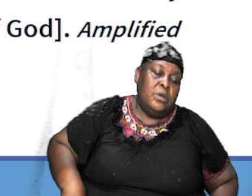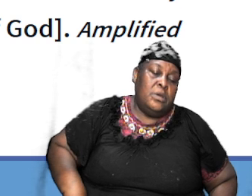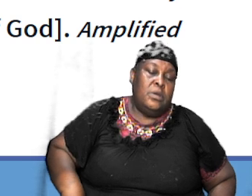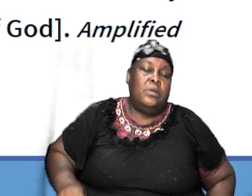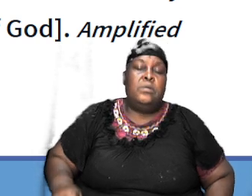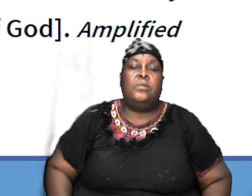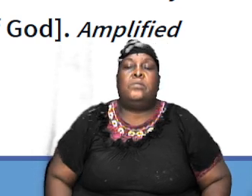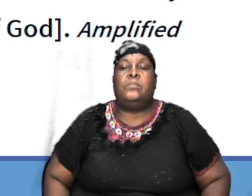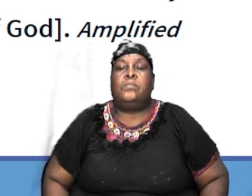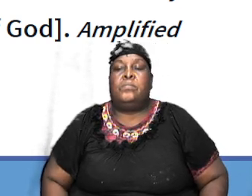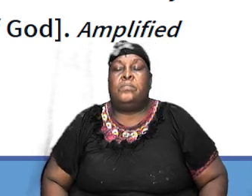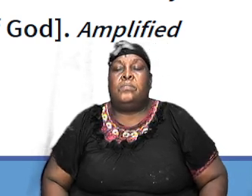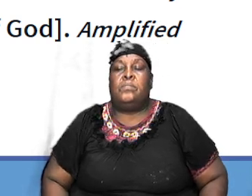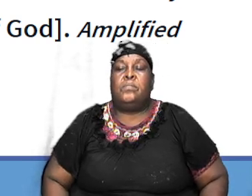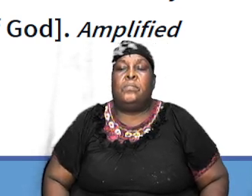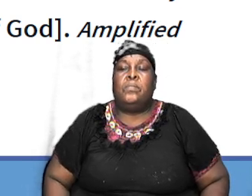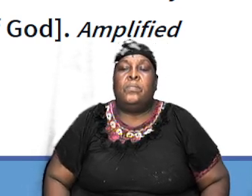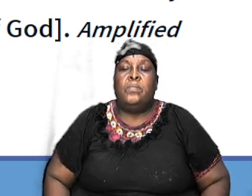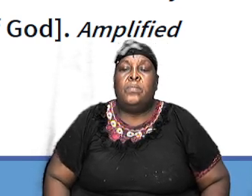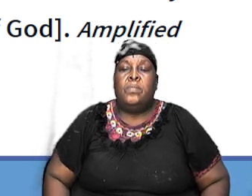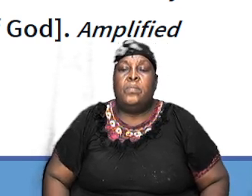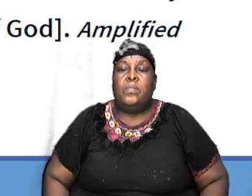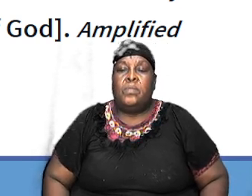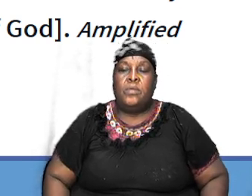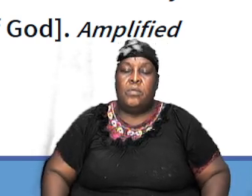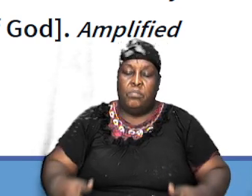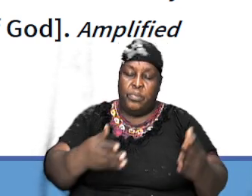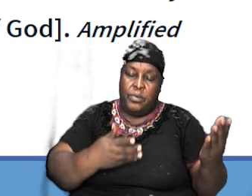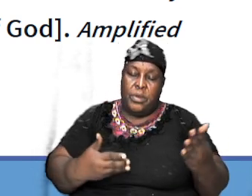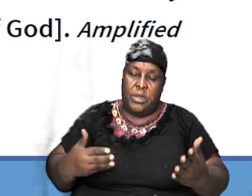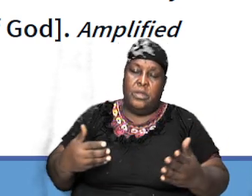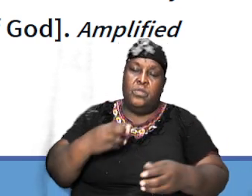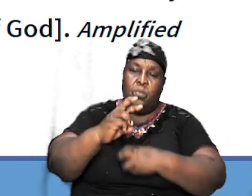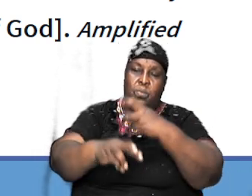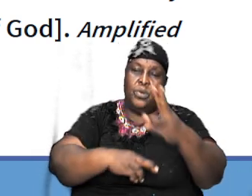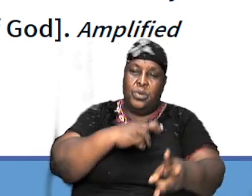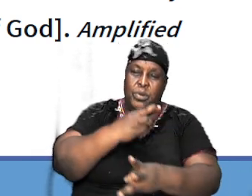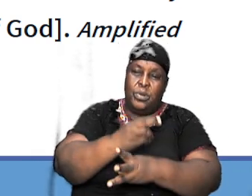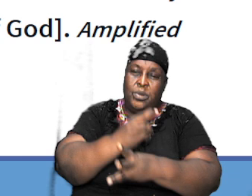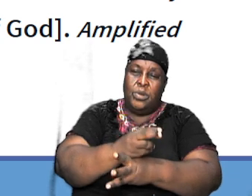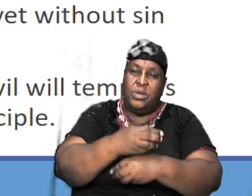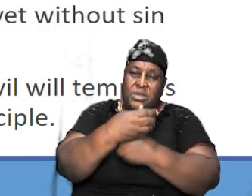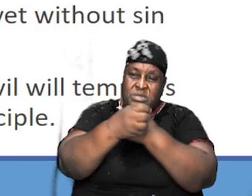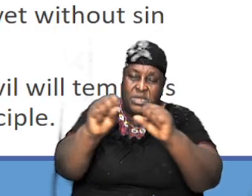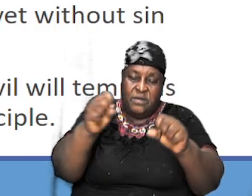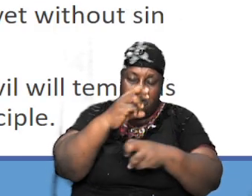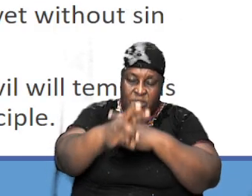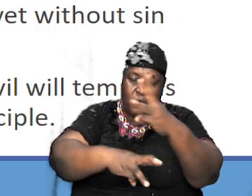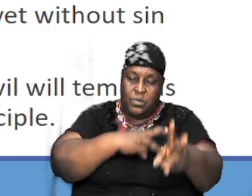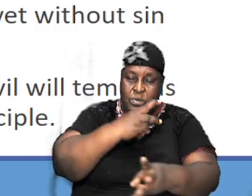was doing what? He was reconciling the world unto himself.